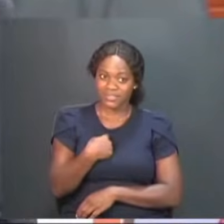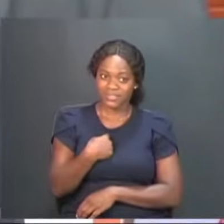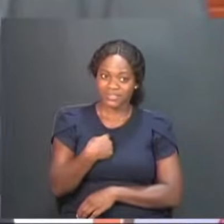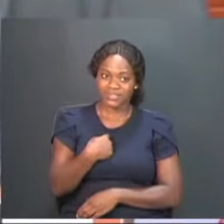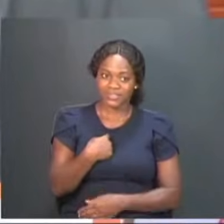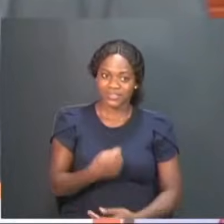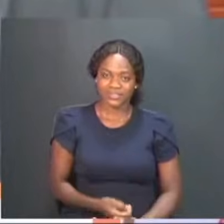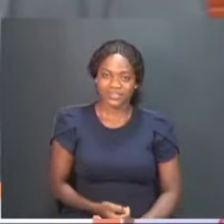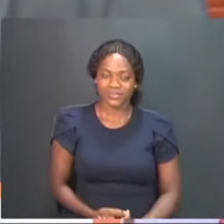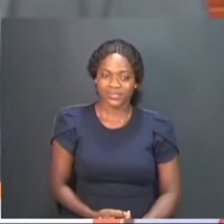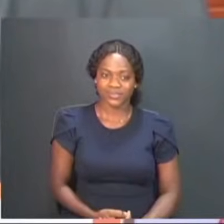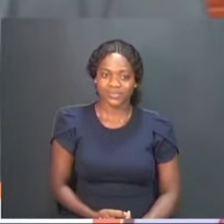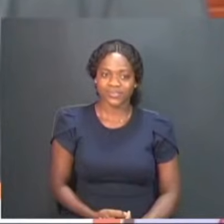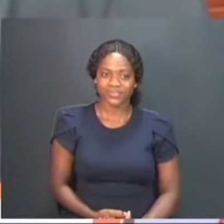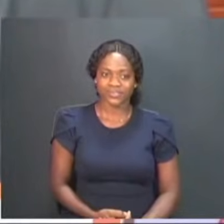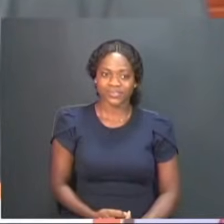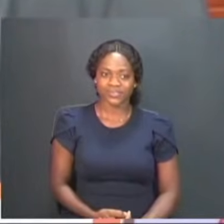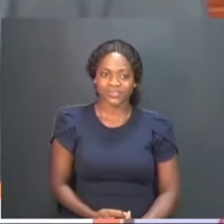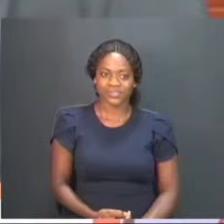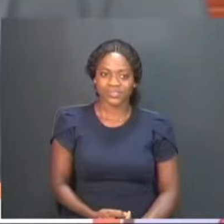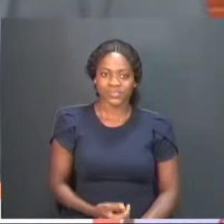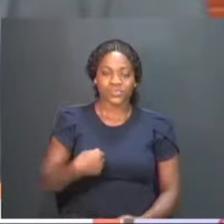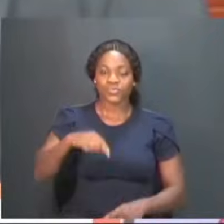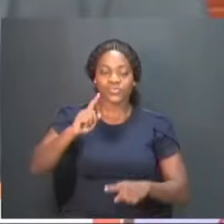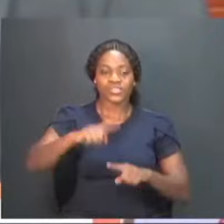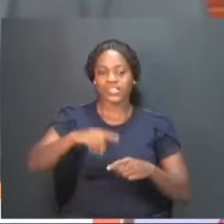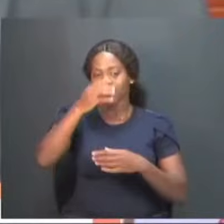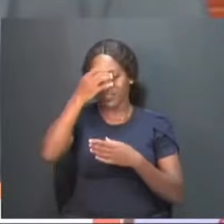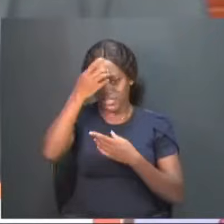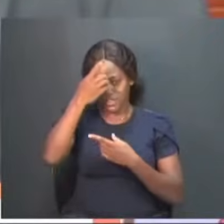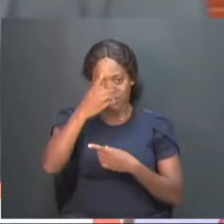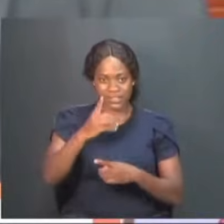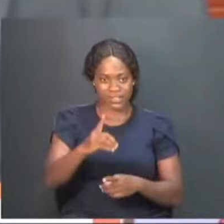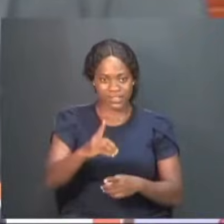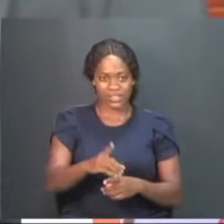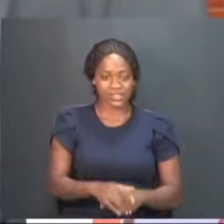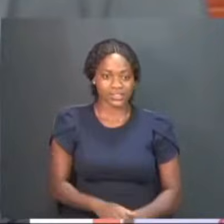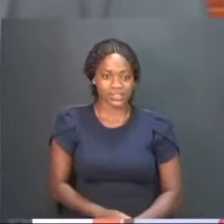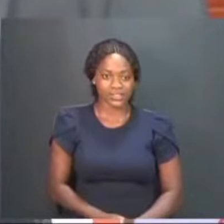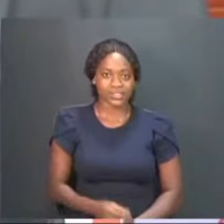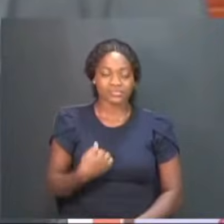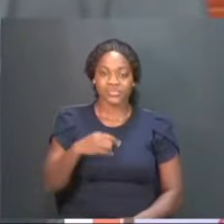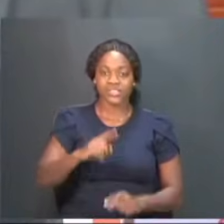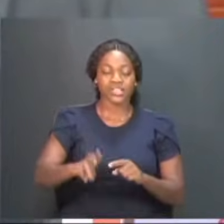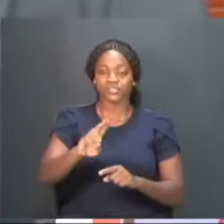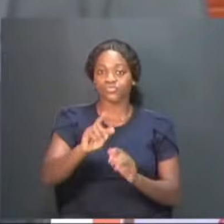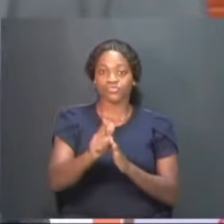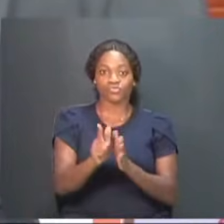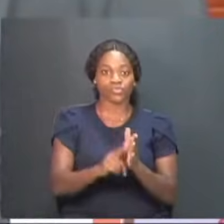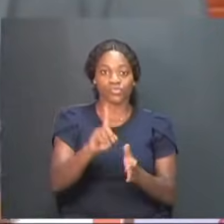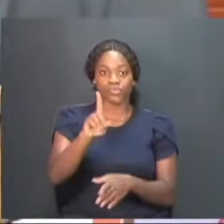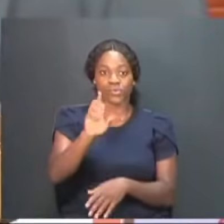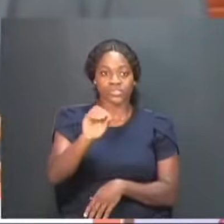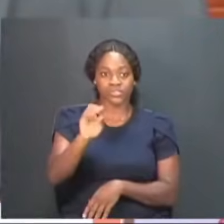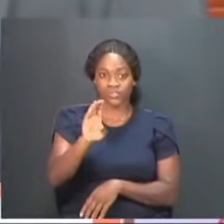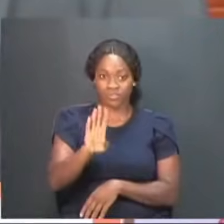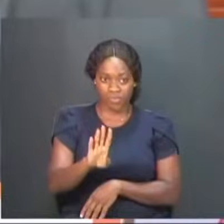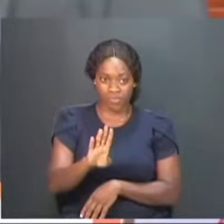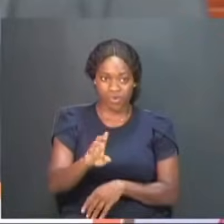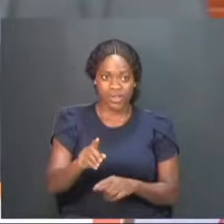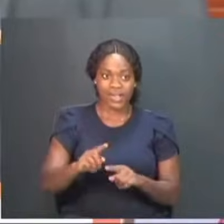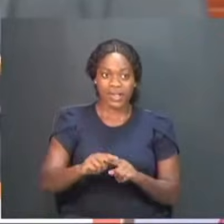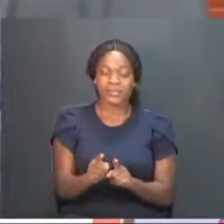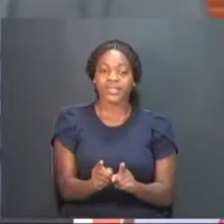Speaker, we cannot take a decision. I don't want to come under 104 and invoke anything, but they